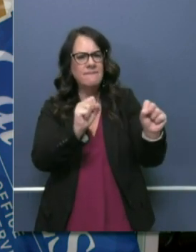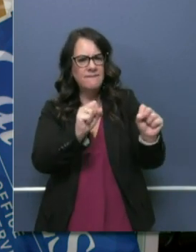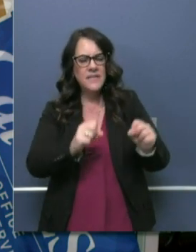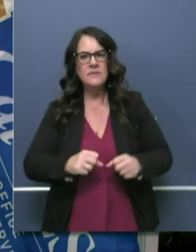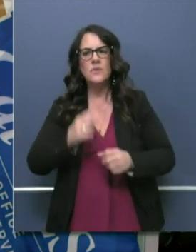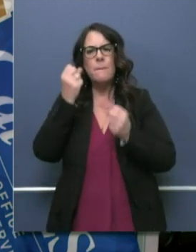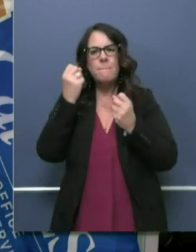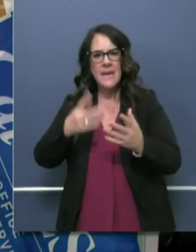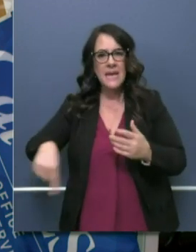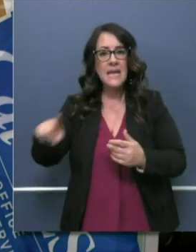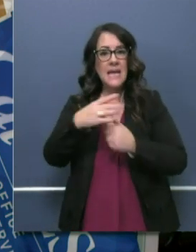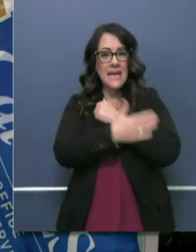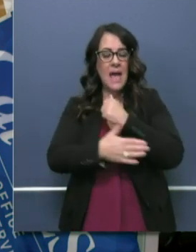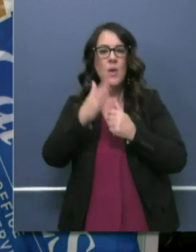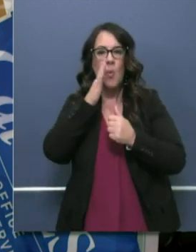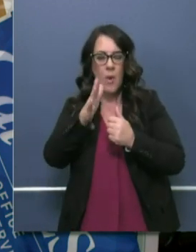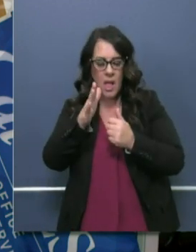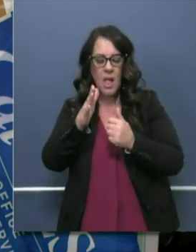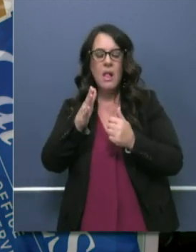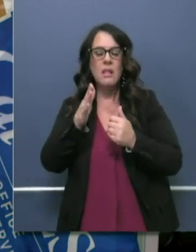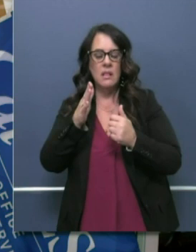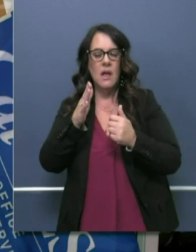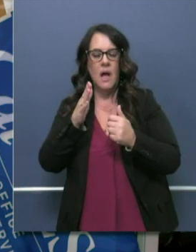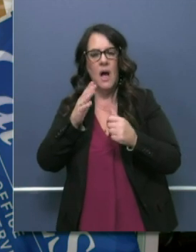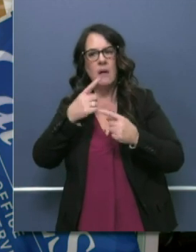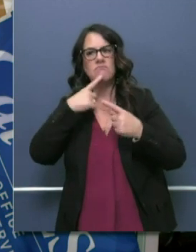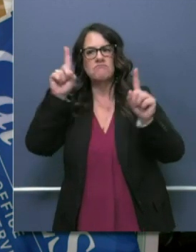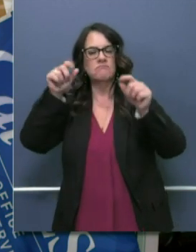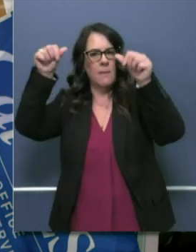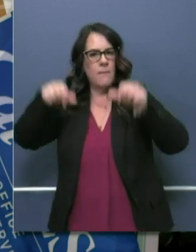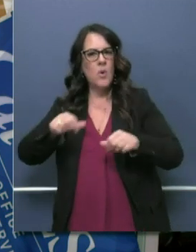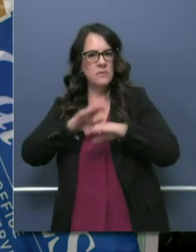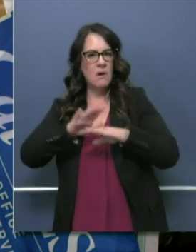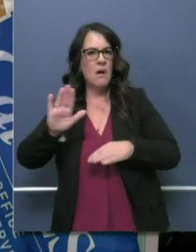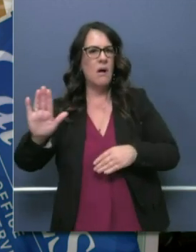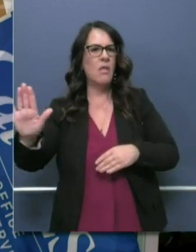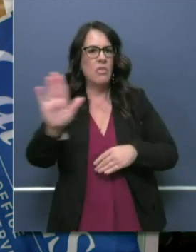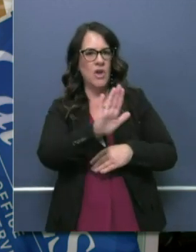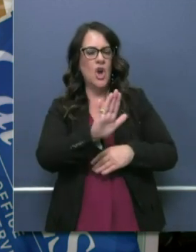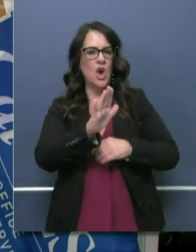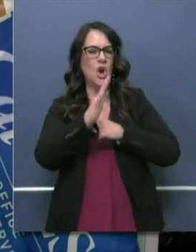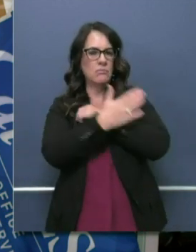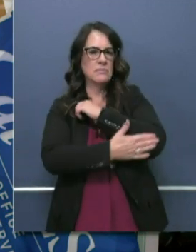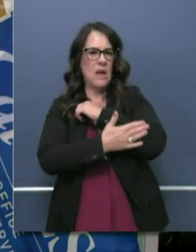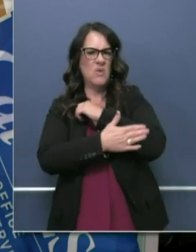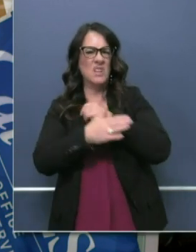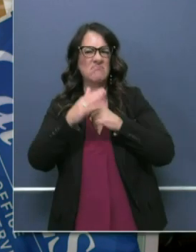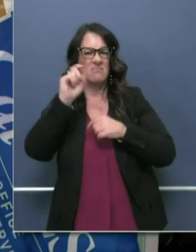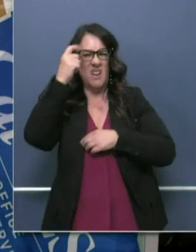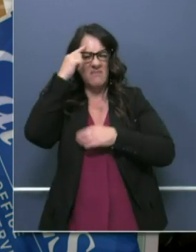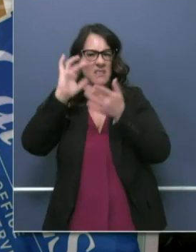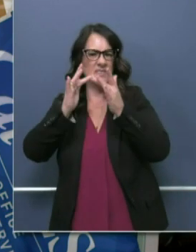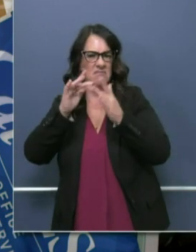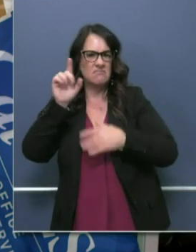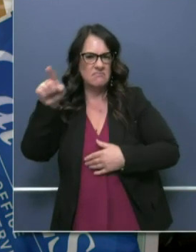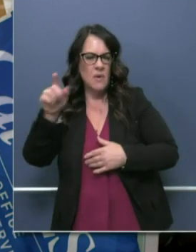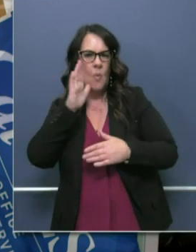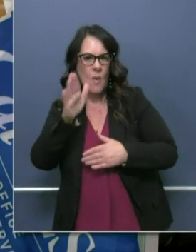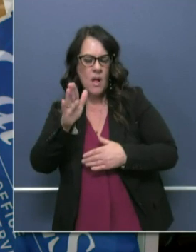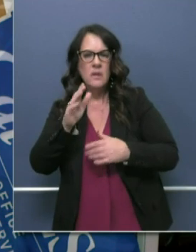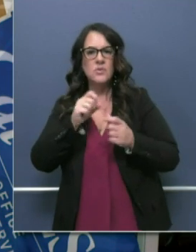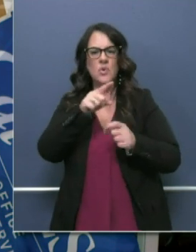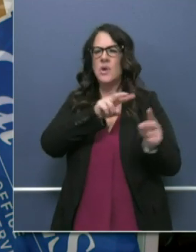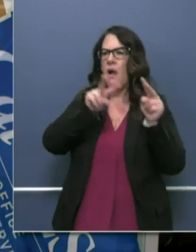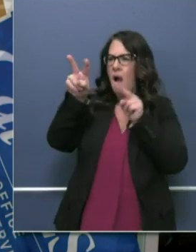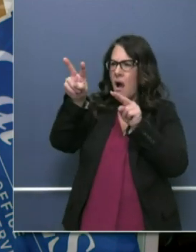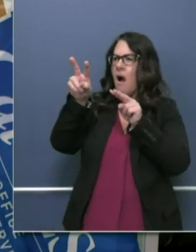and then those will be made publicly available online for all of us to review and see and understand how